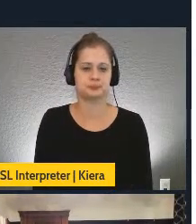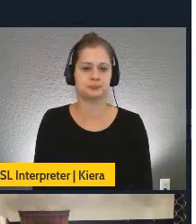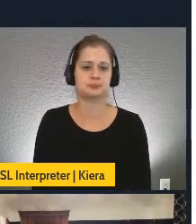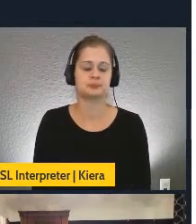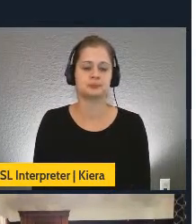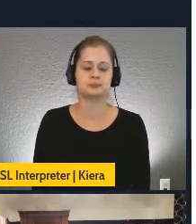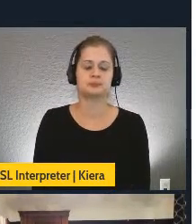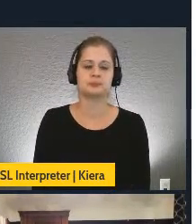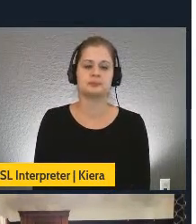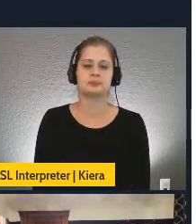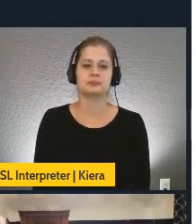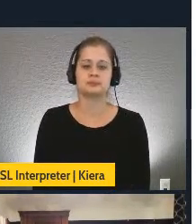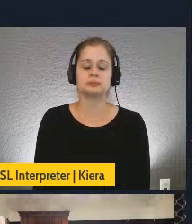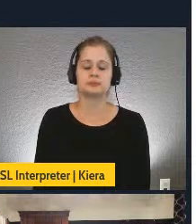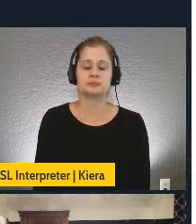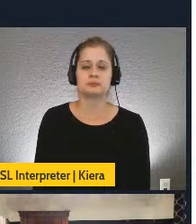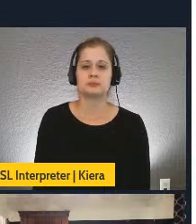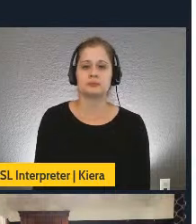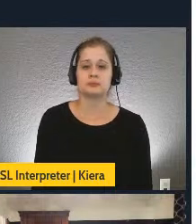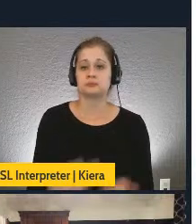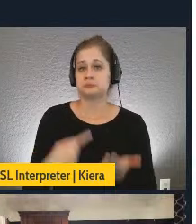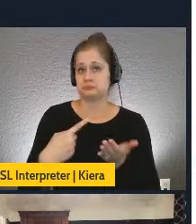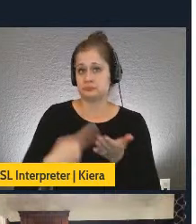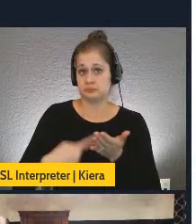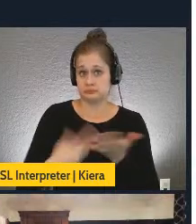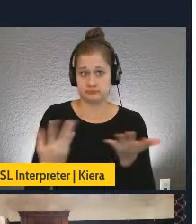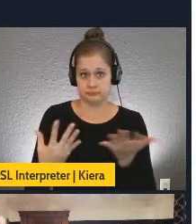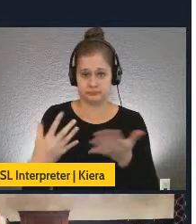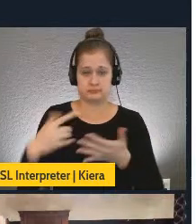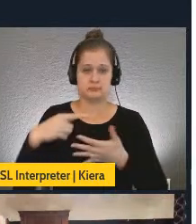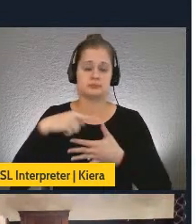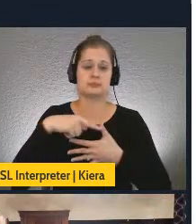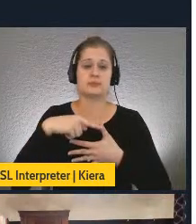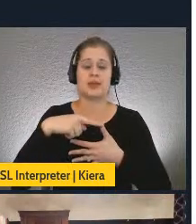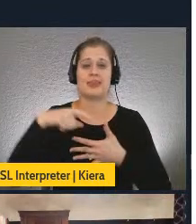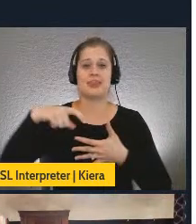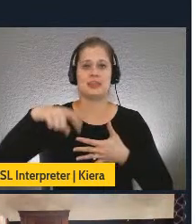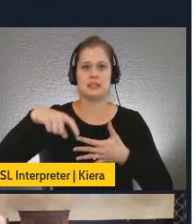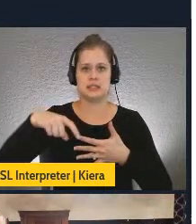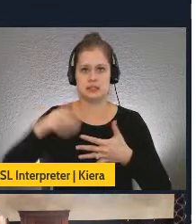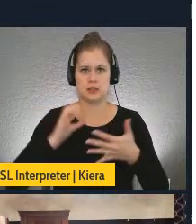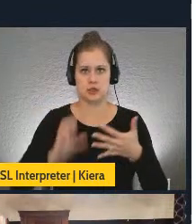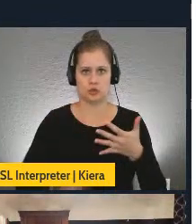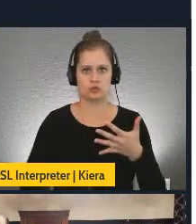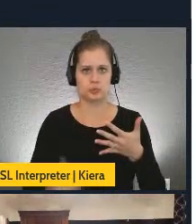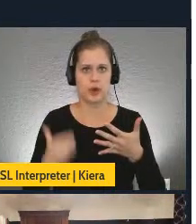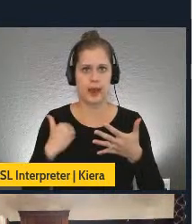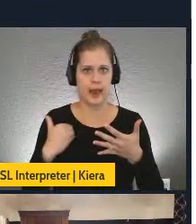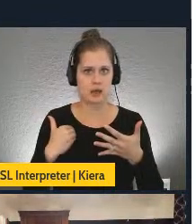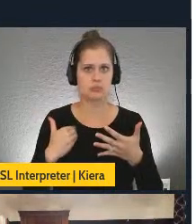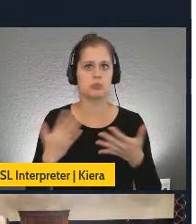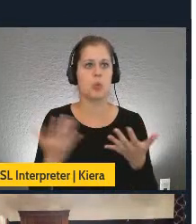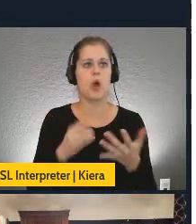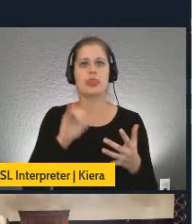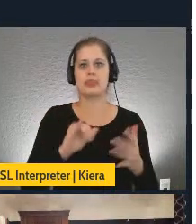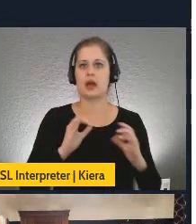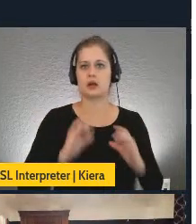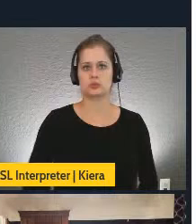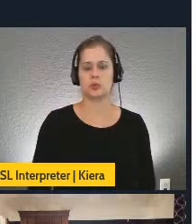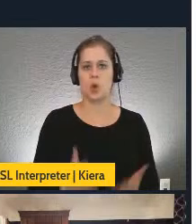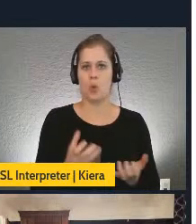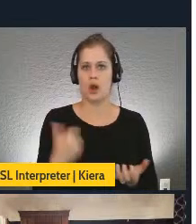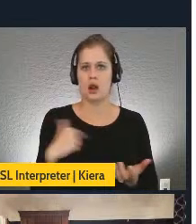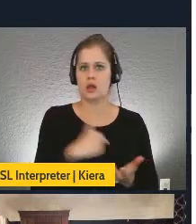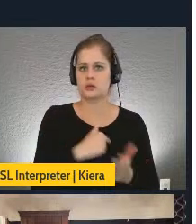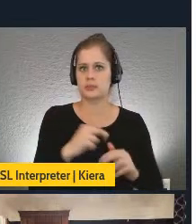So let's talk about what we'll cover. So first, I'll talk about the need the customer had and what they wanted us to build.